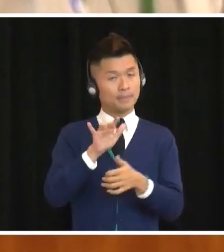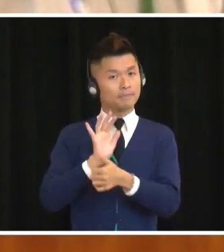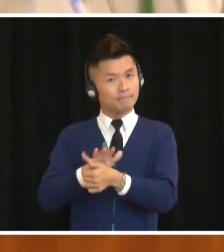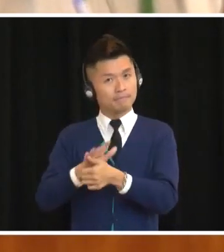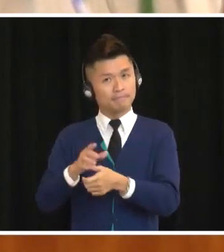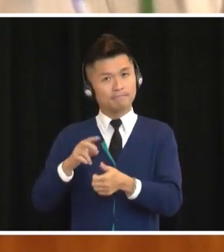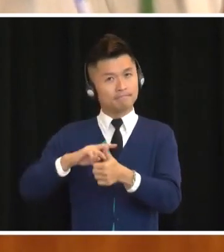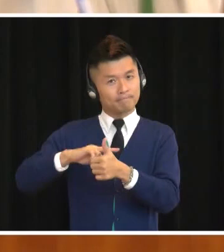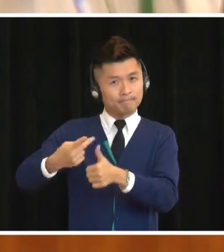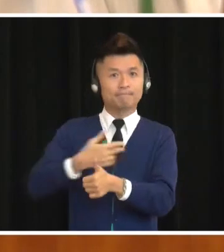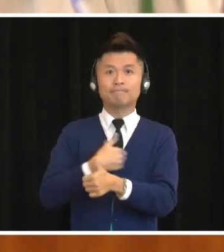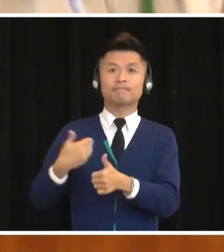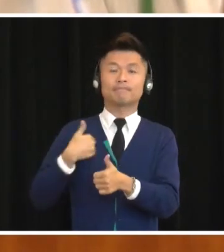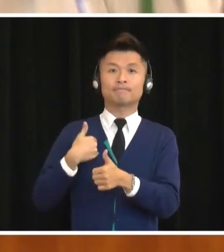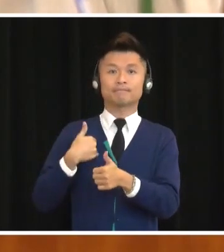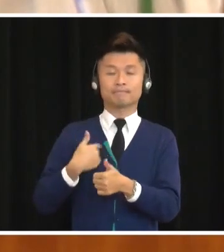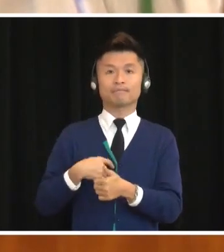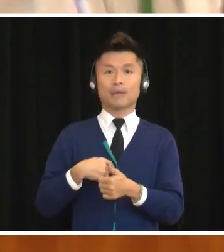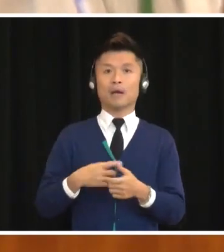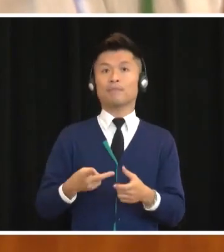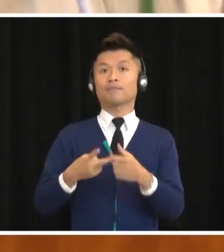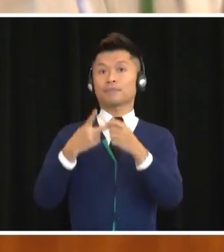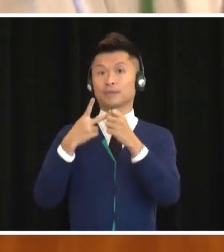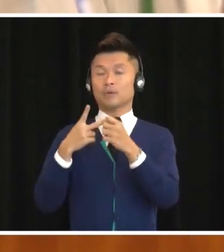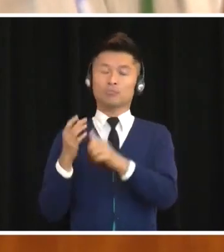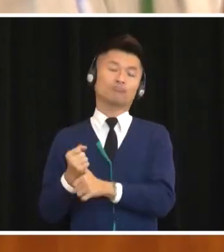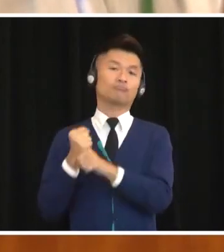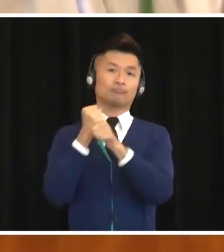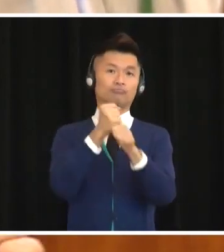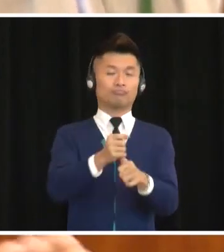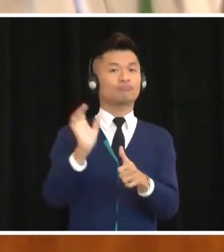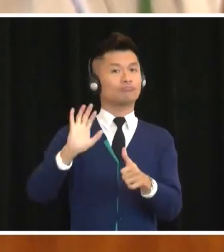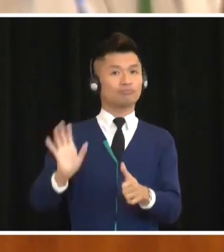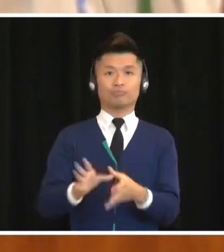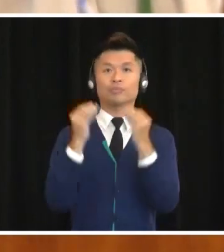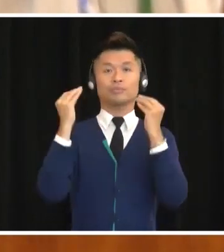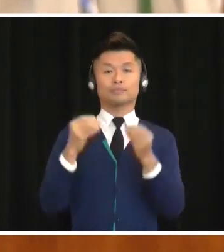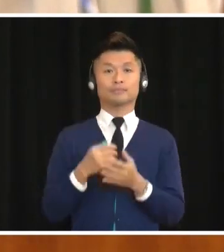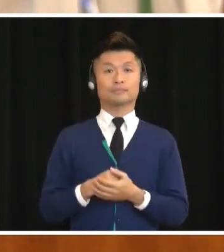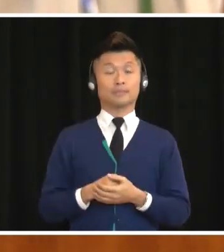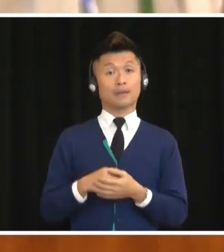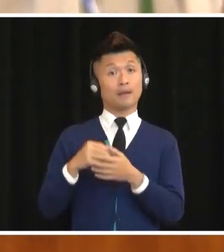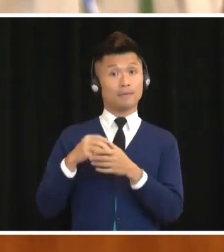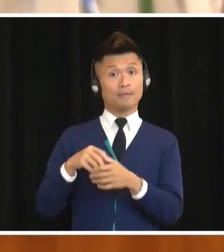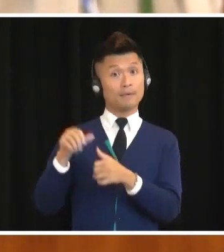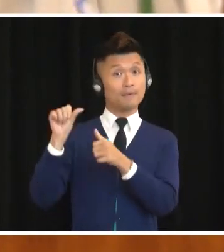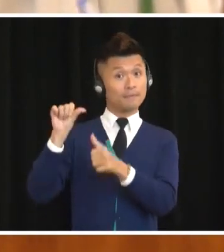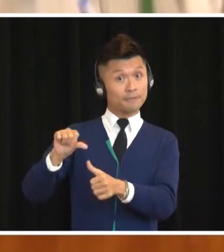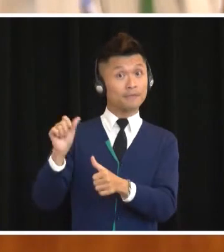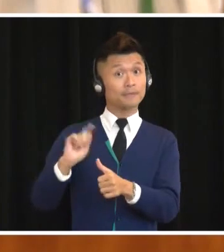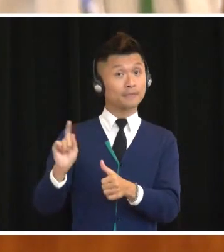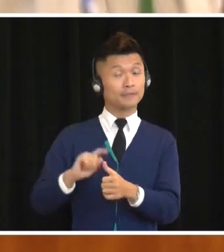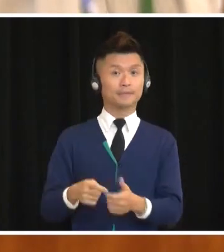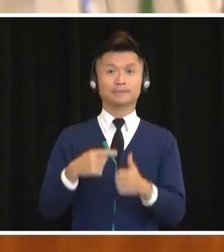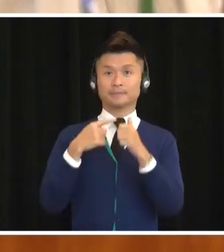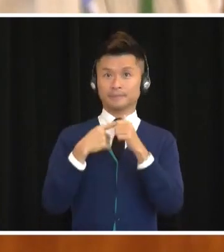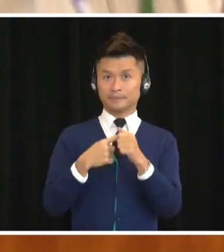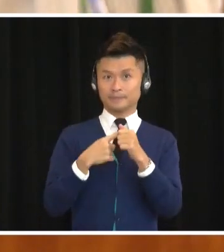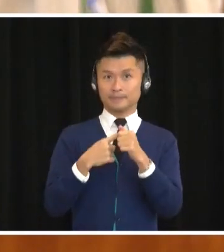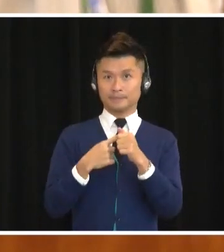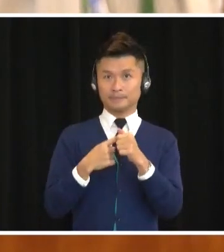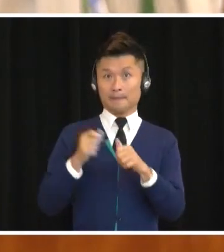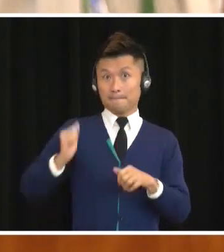has very good support network with teachers, parents giving him support, in that case,